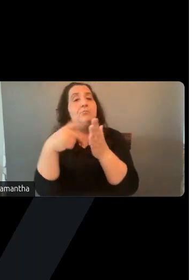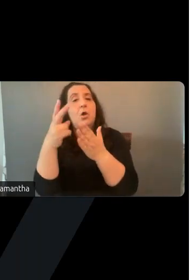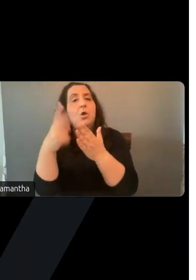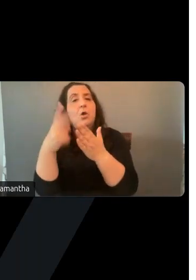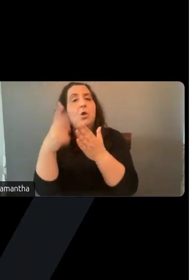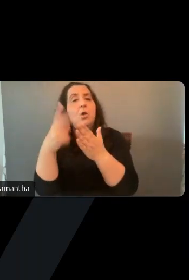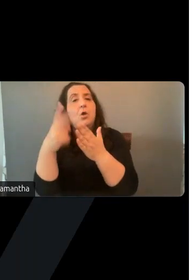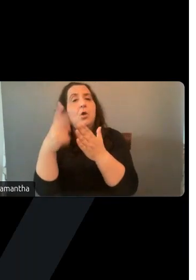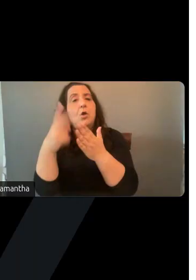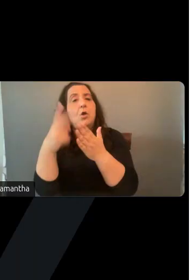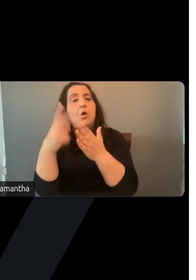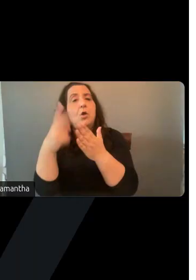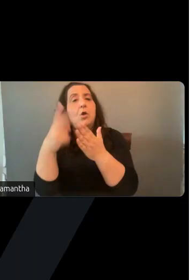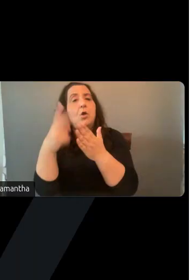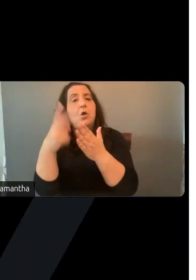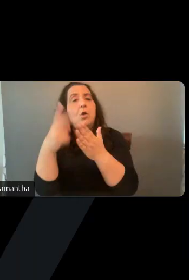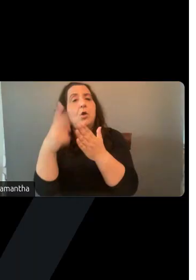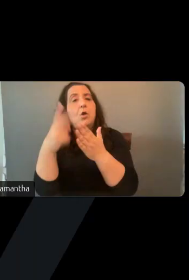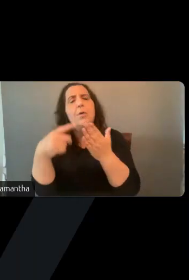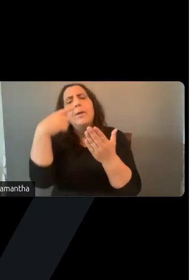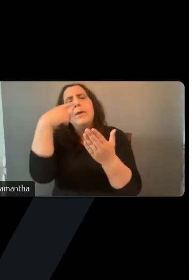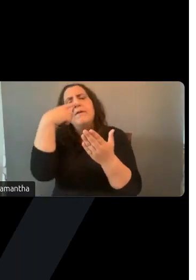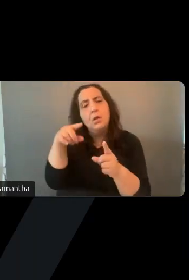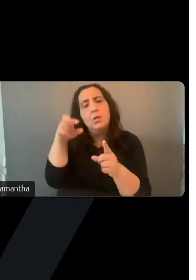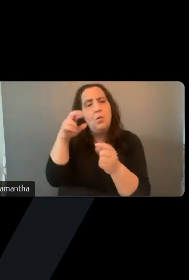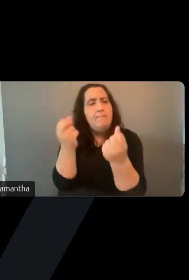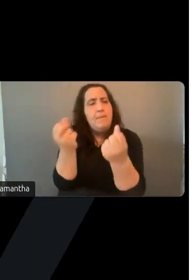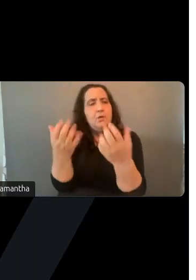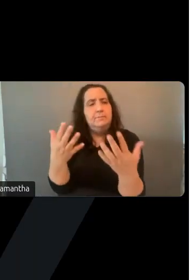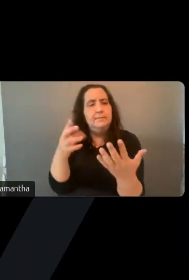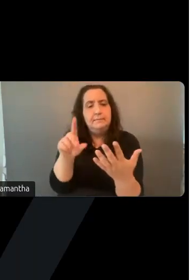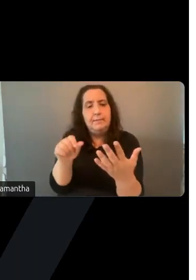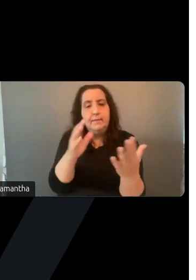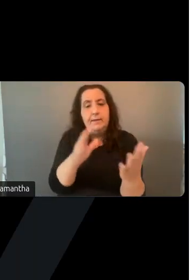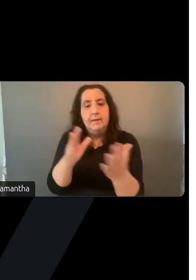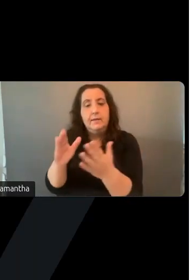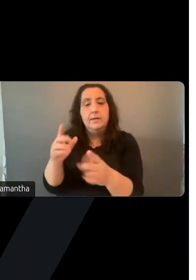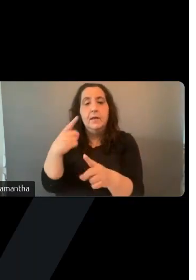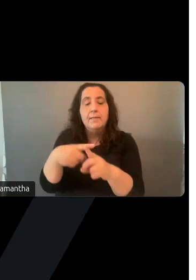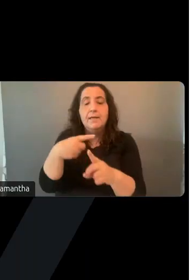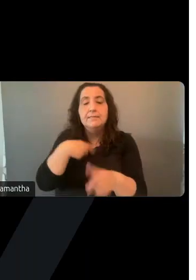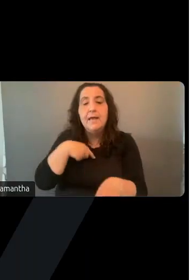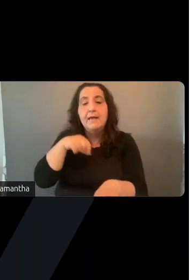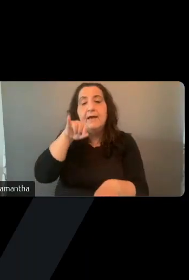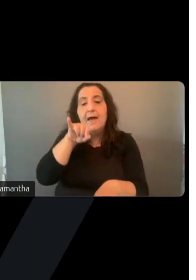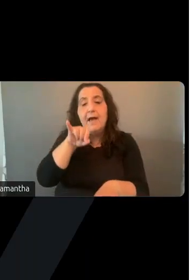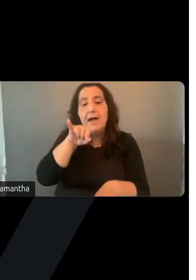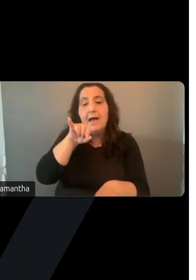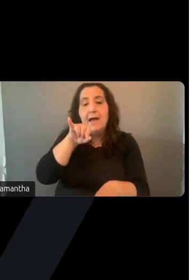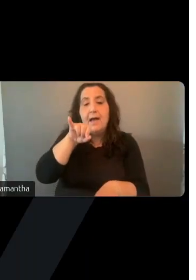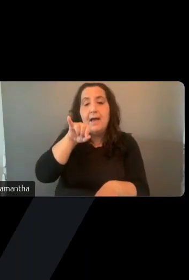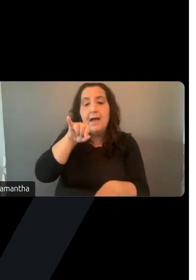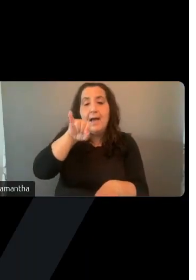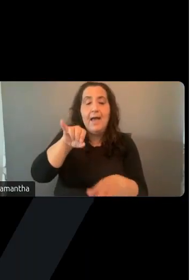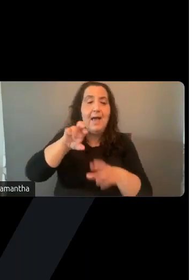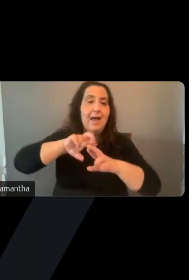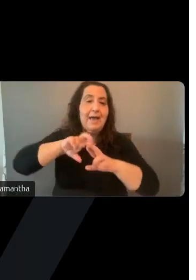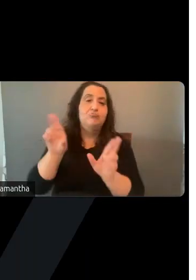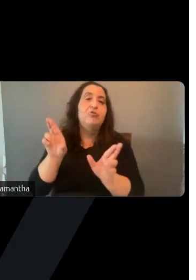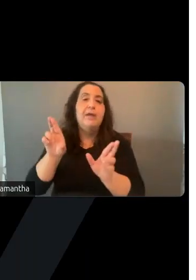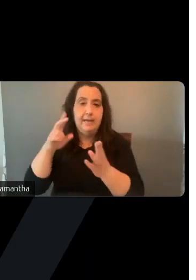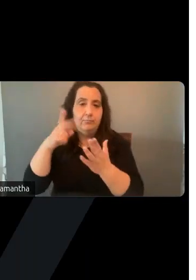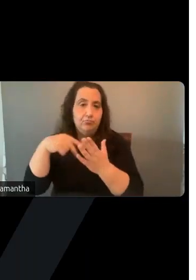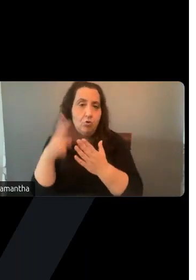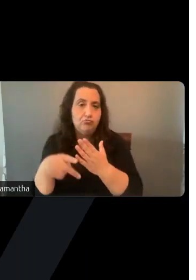multiple disabilities. We have the iRead program, which is a program for students with literacy